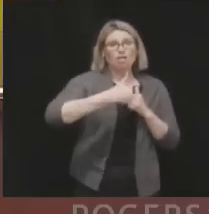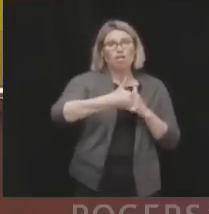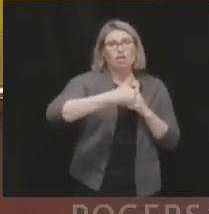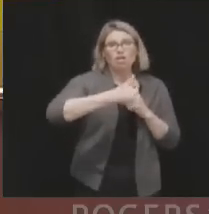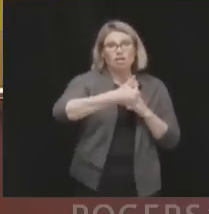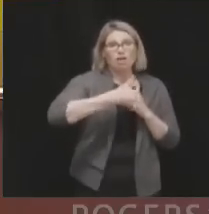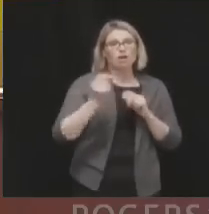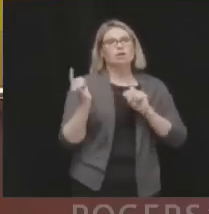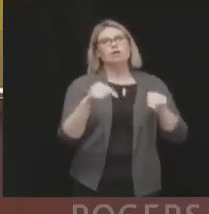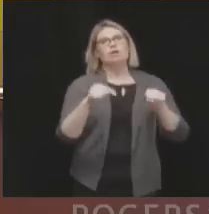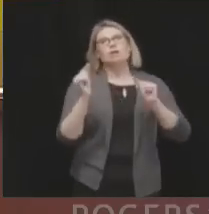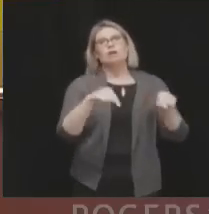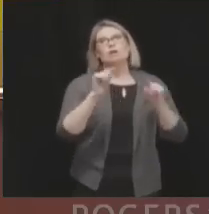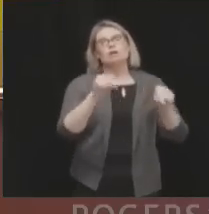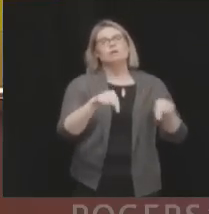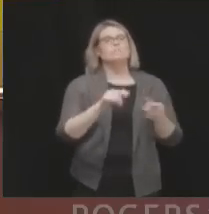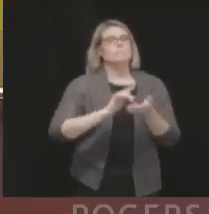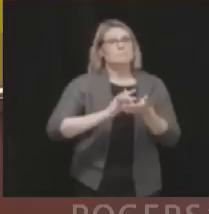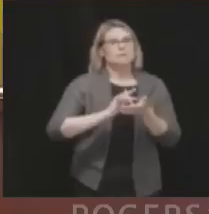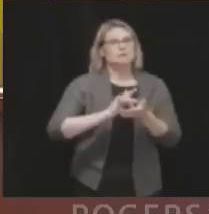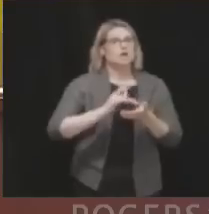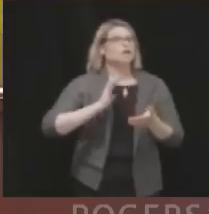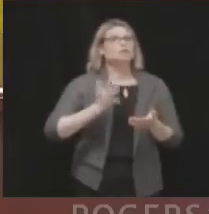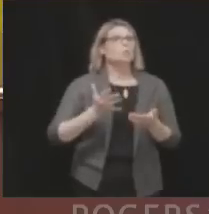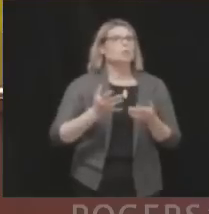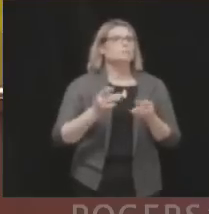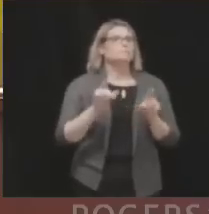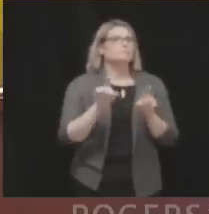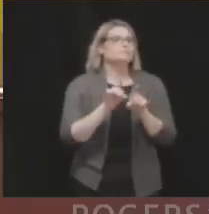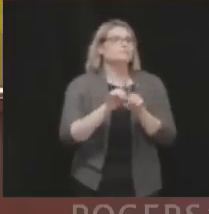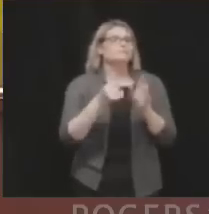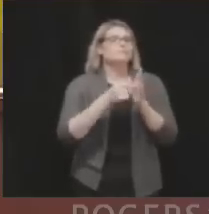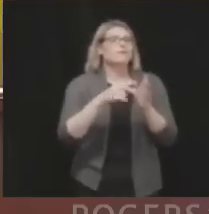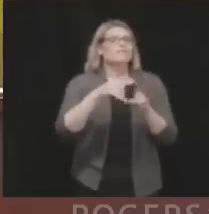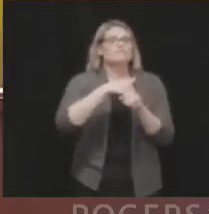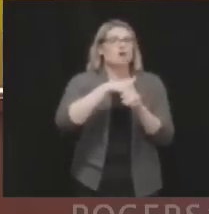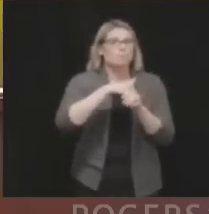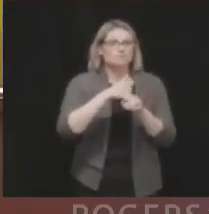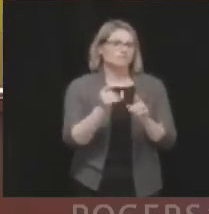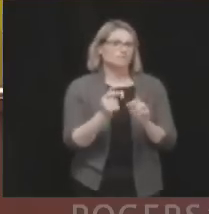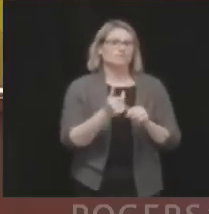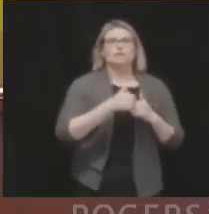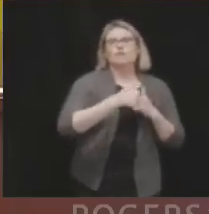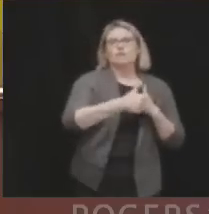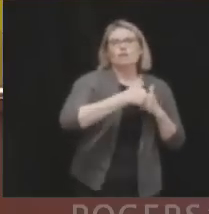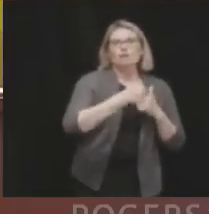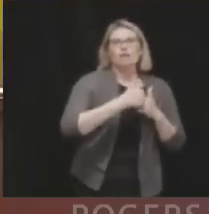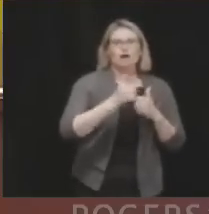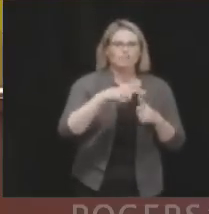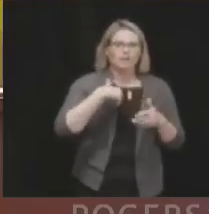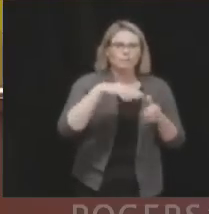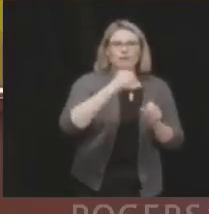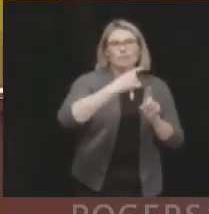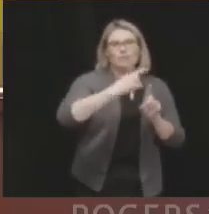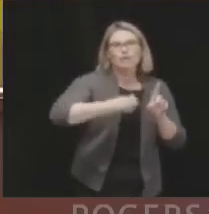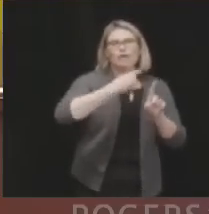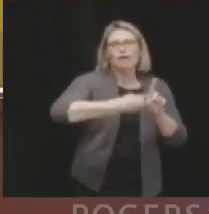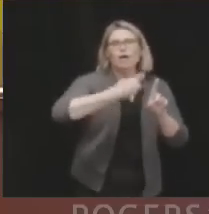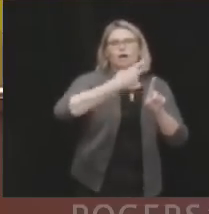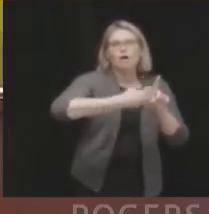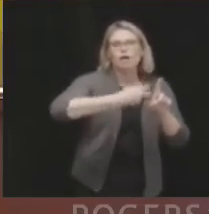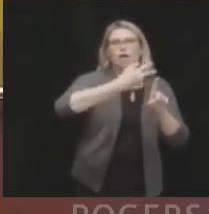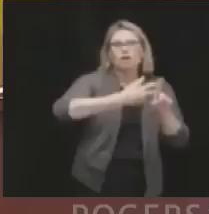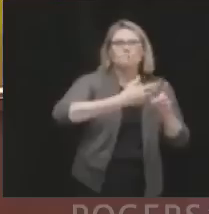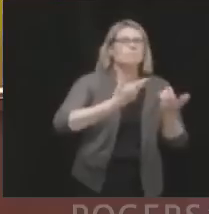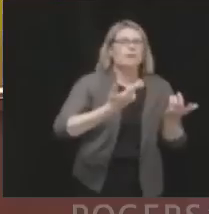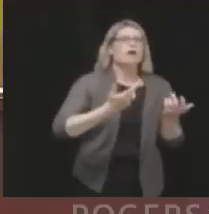are actually drugs that there is a shortage. And at this point in time, that information has not been readily available. And as such,